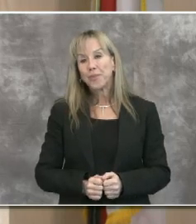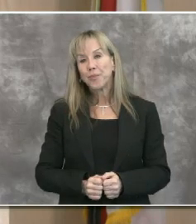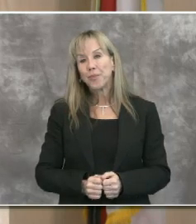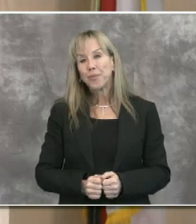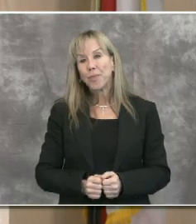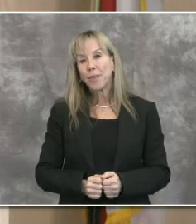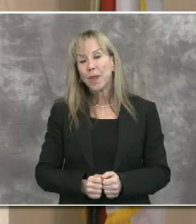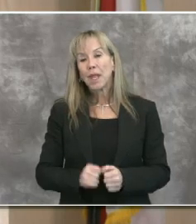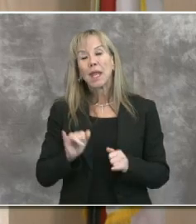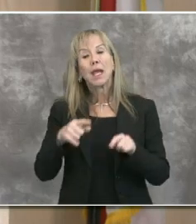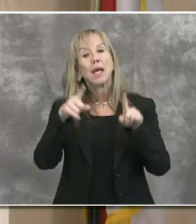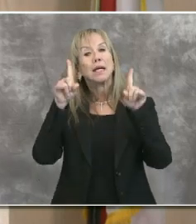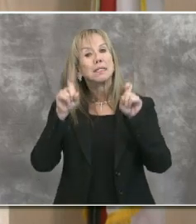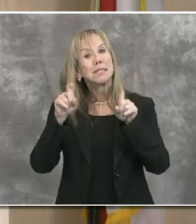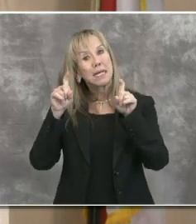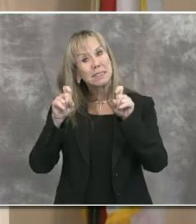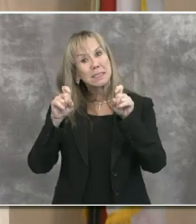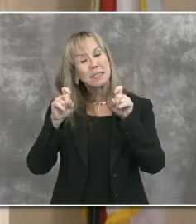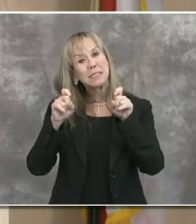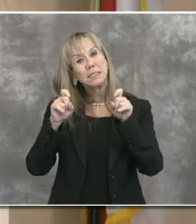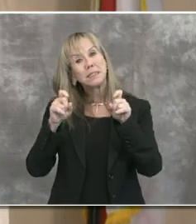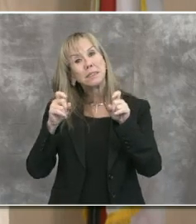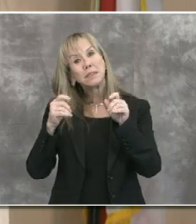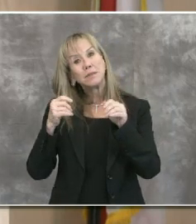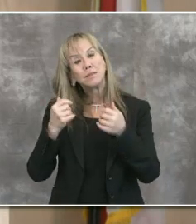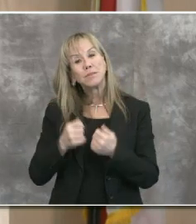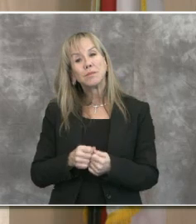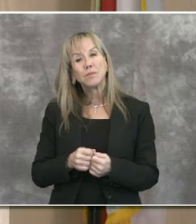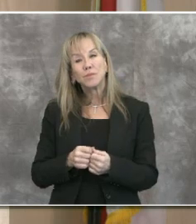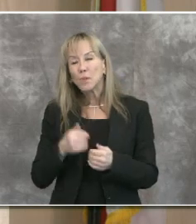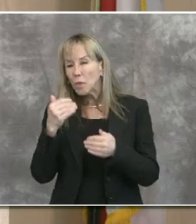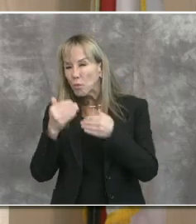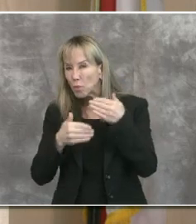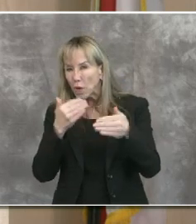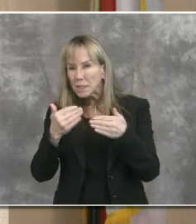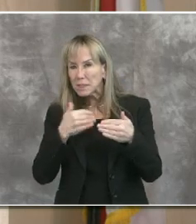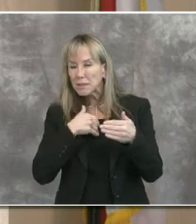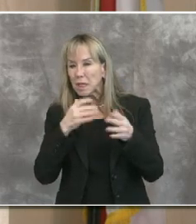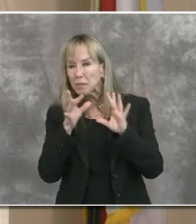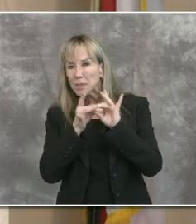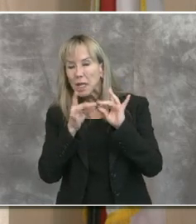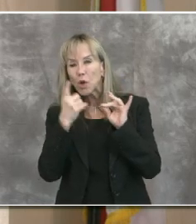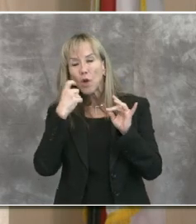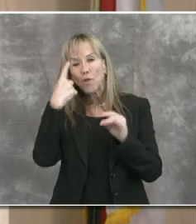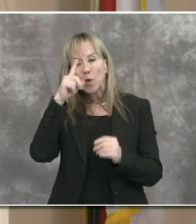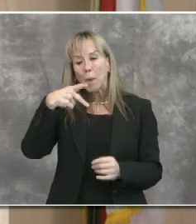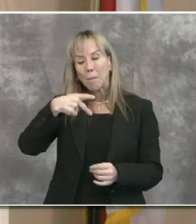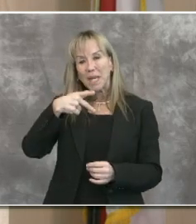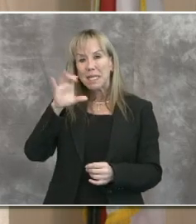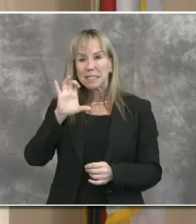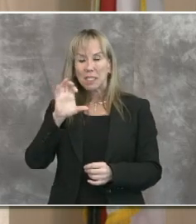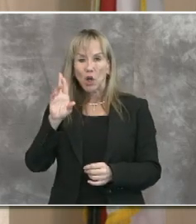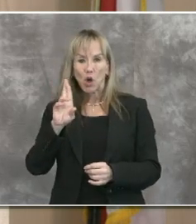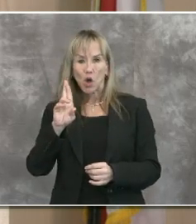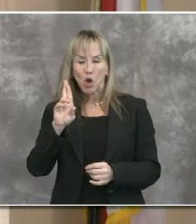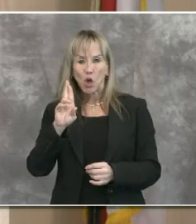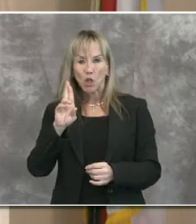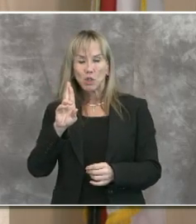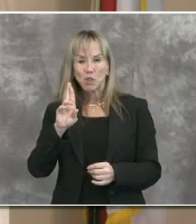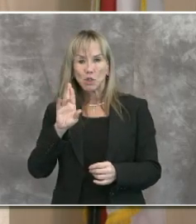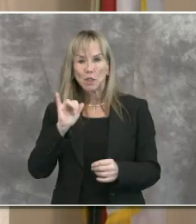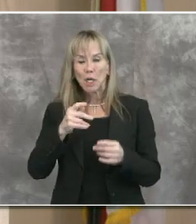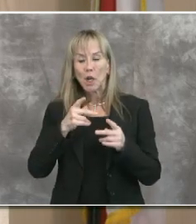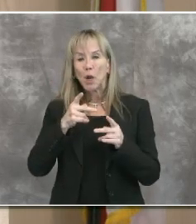The testing process that I alluded to earlier is for PCR, polymerase